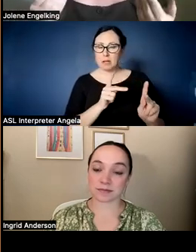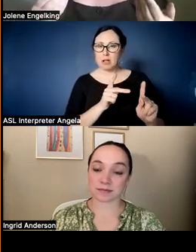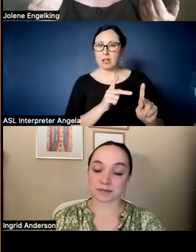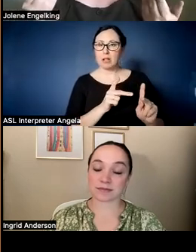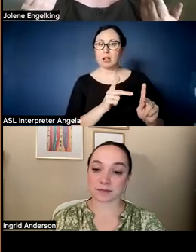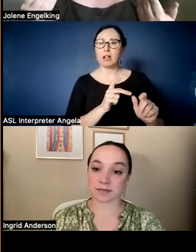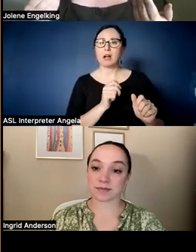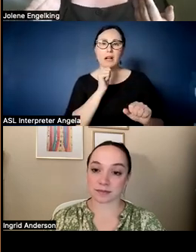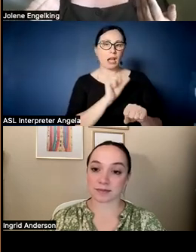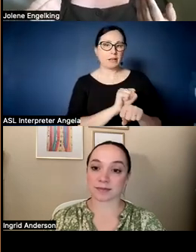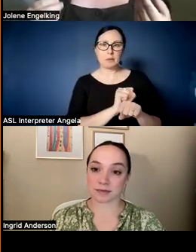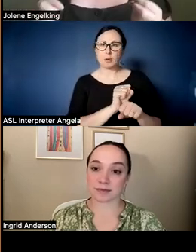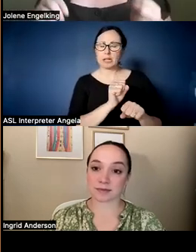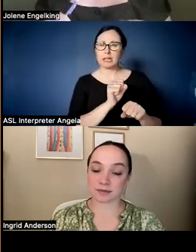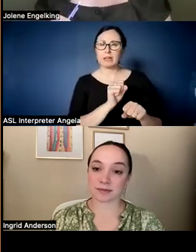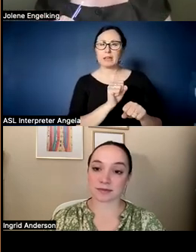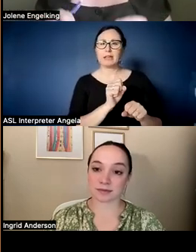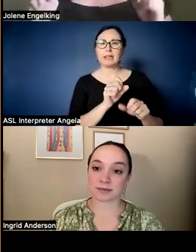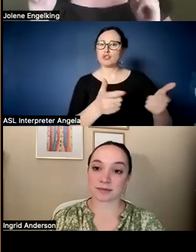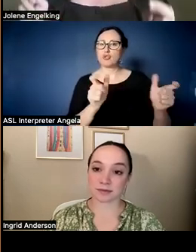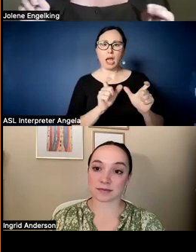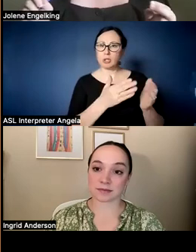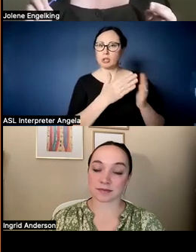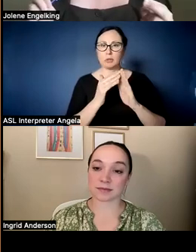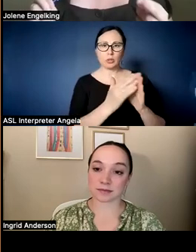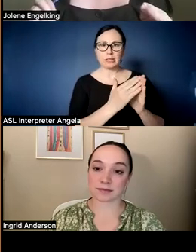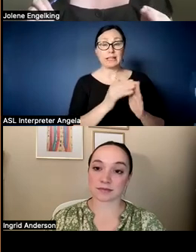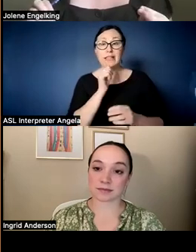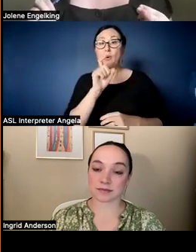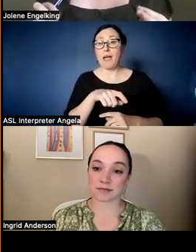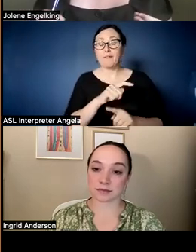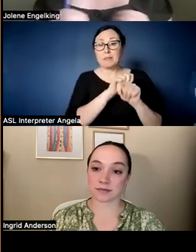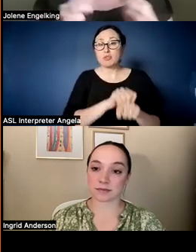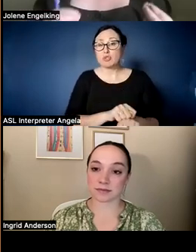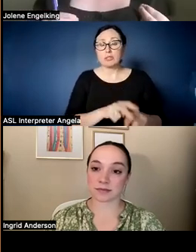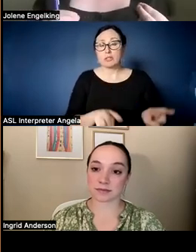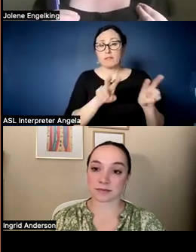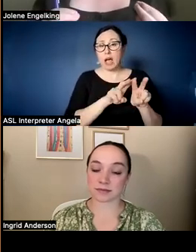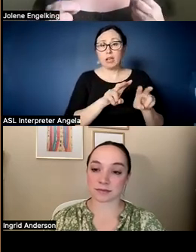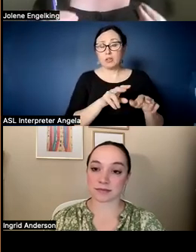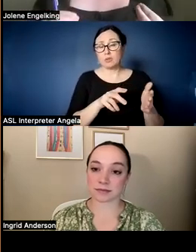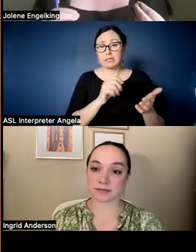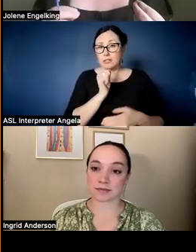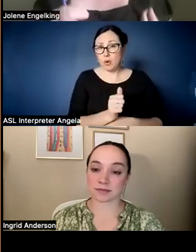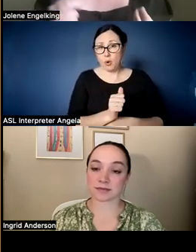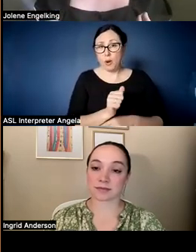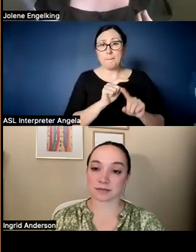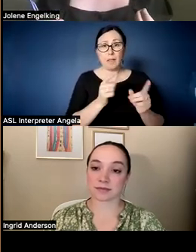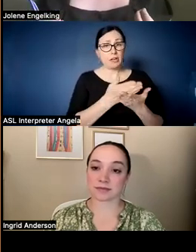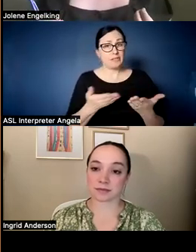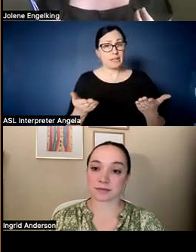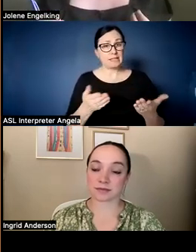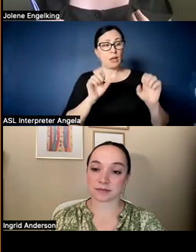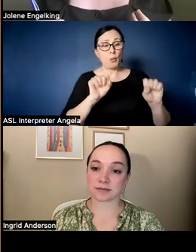they're not, and they also don't necessarily have to be like, you know, those traditional values in that sort of way, but they're those things that we can commit to in